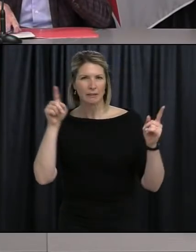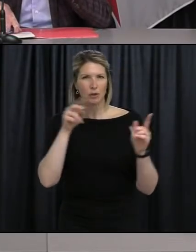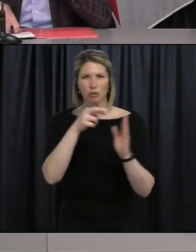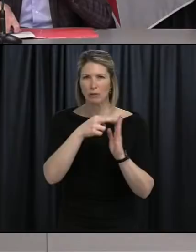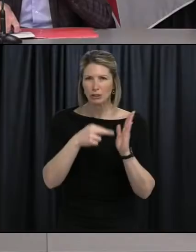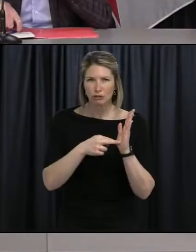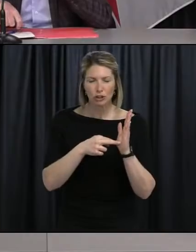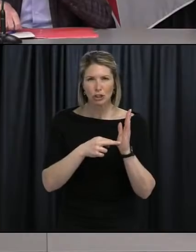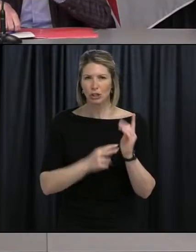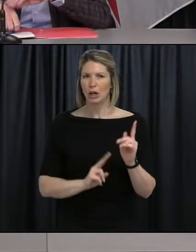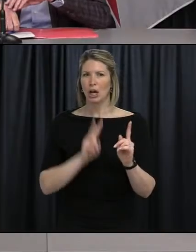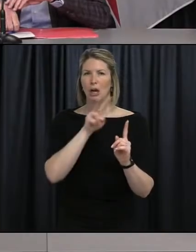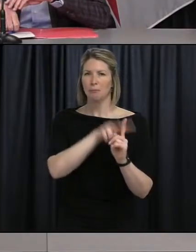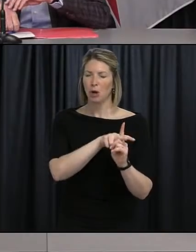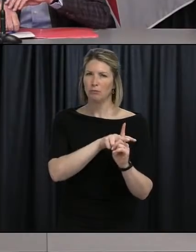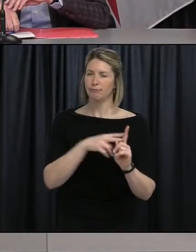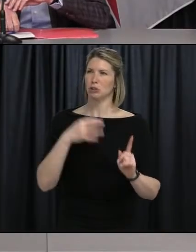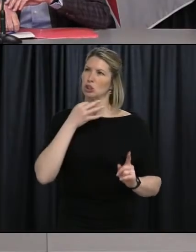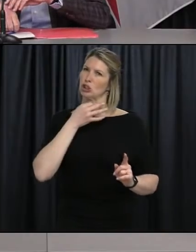the upcoming groups?